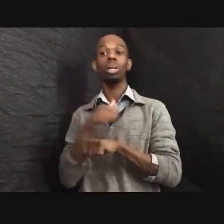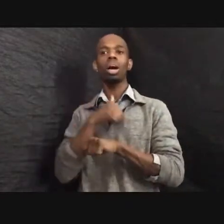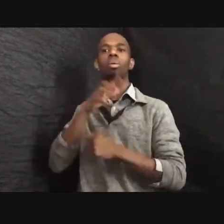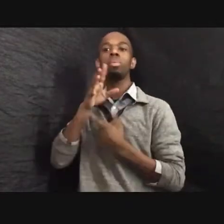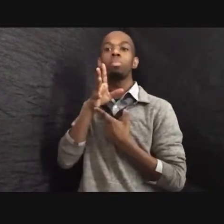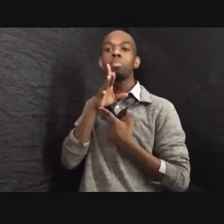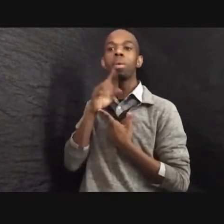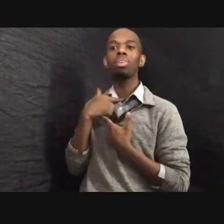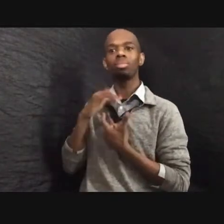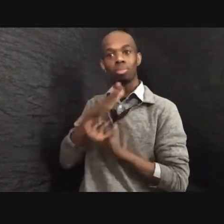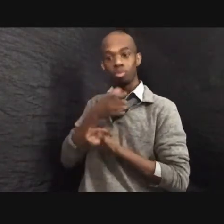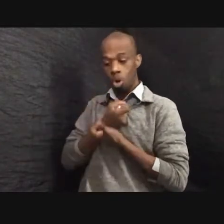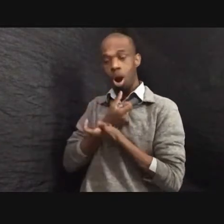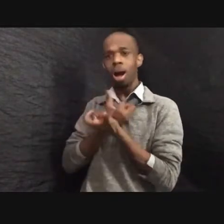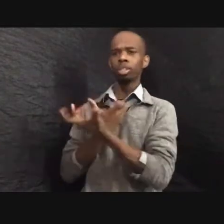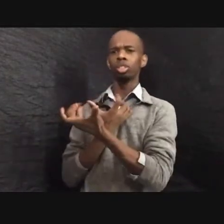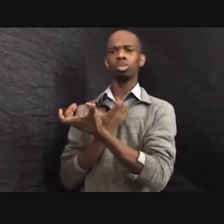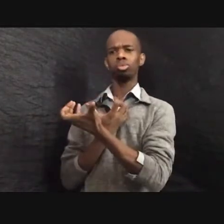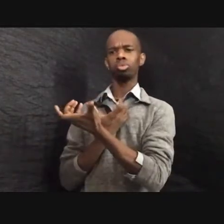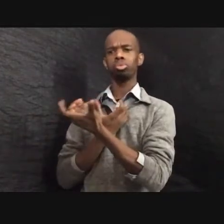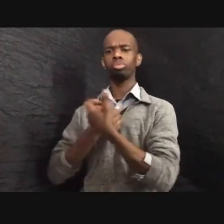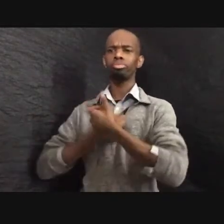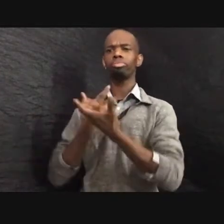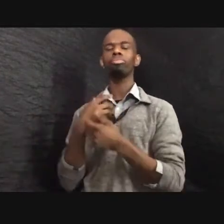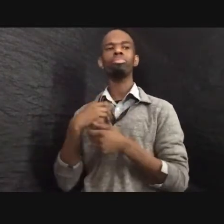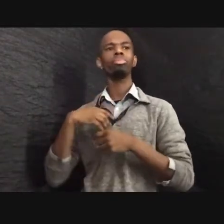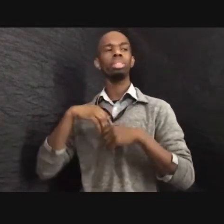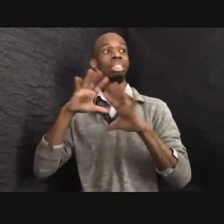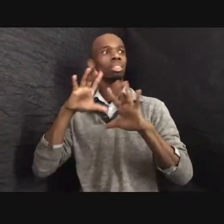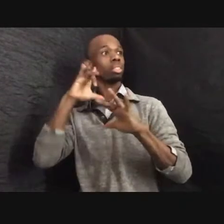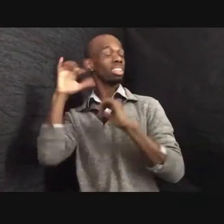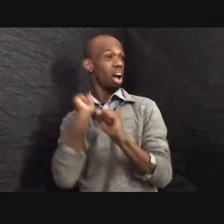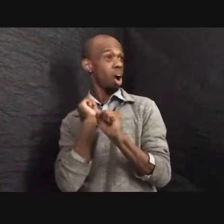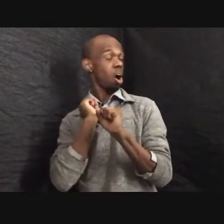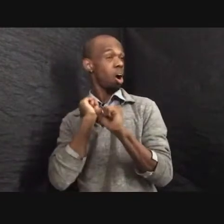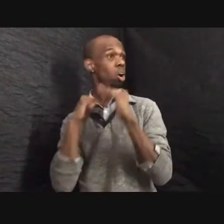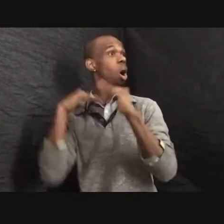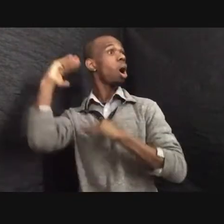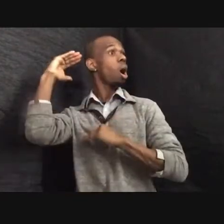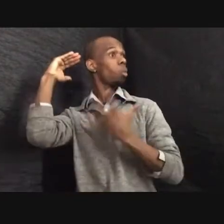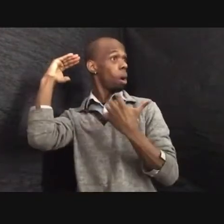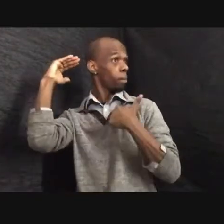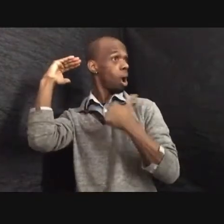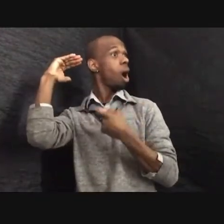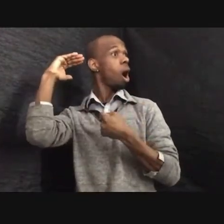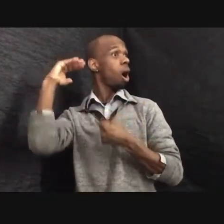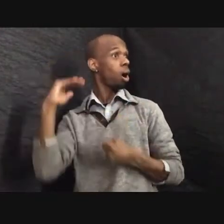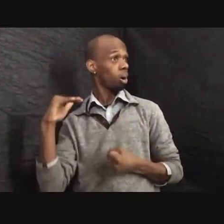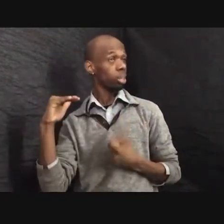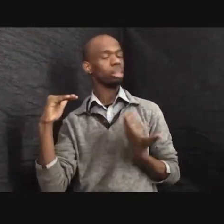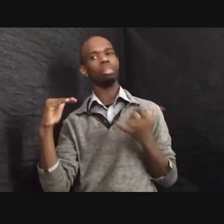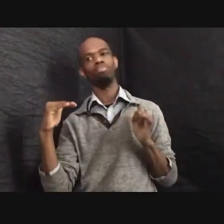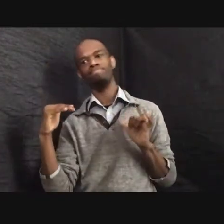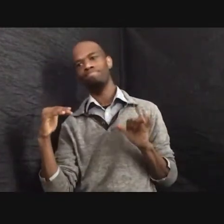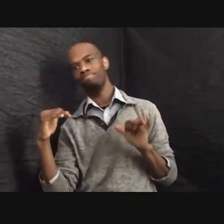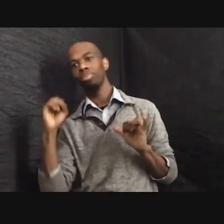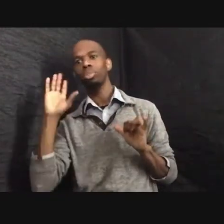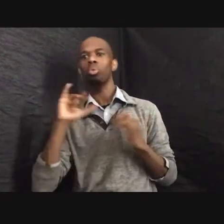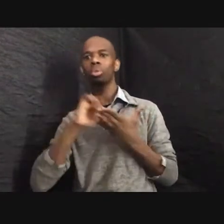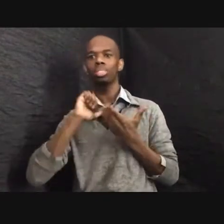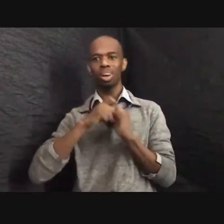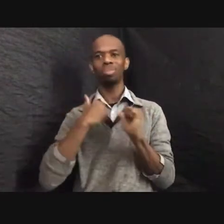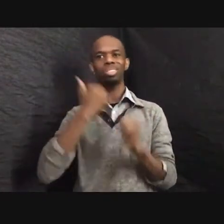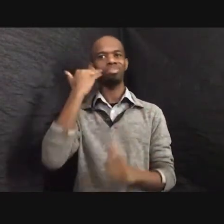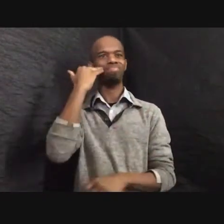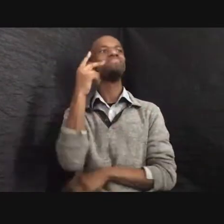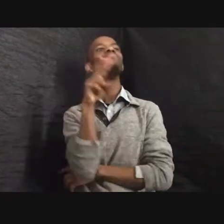much. That's when I really found out what I was dealing with and who I was dealing with in this Broadway scene. And that I realized,